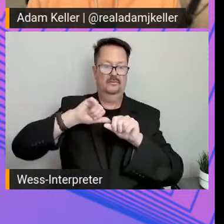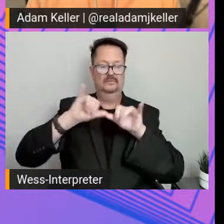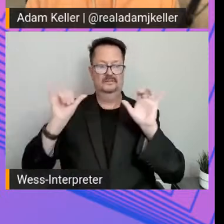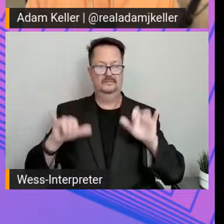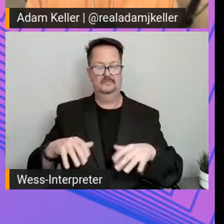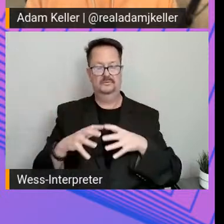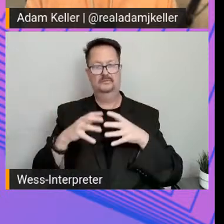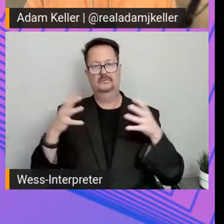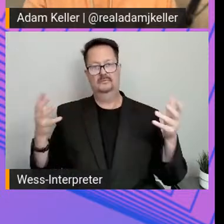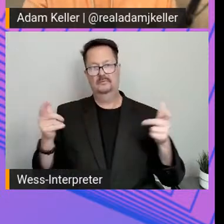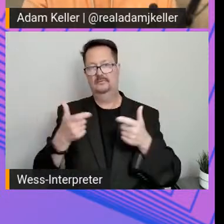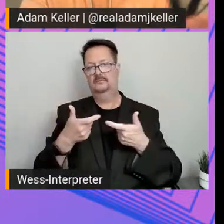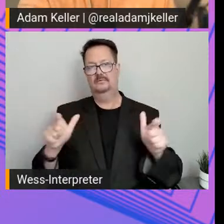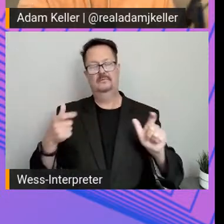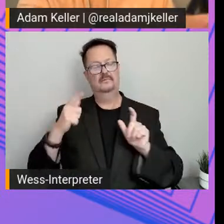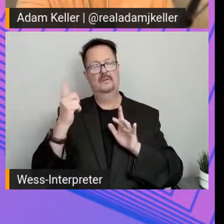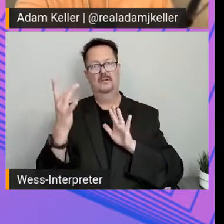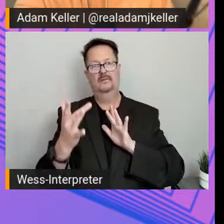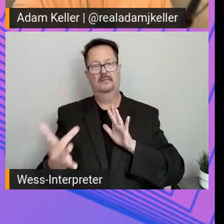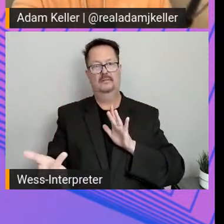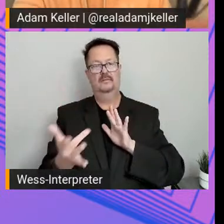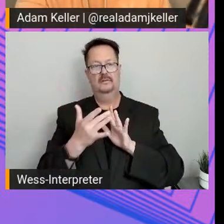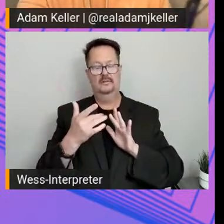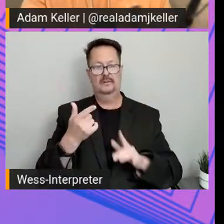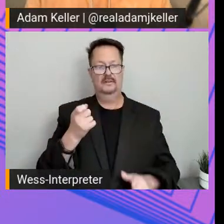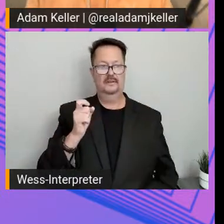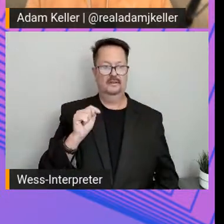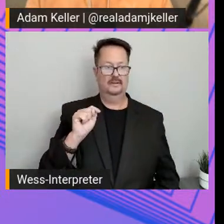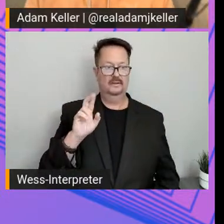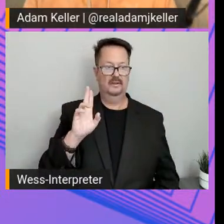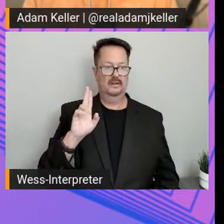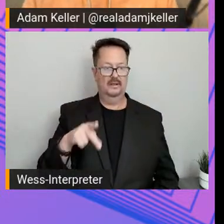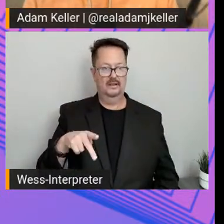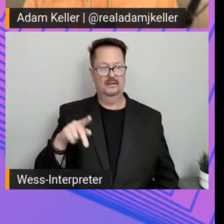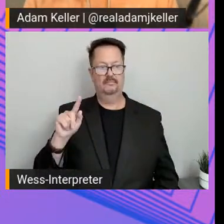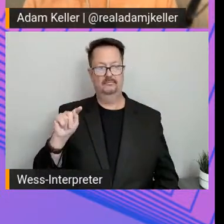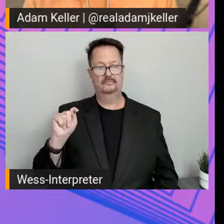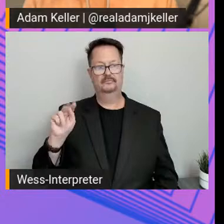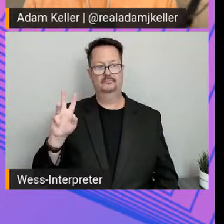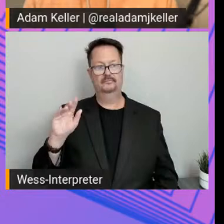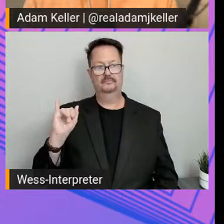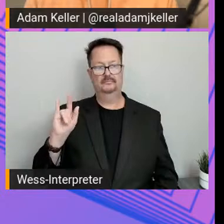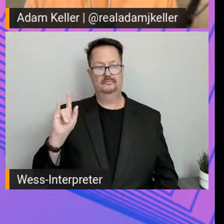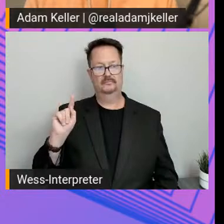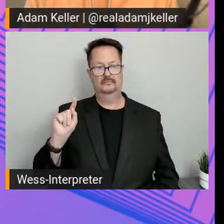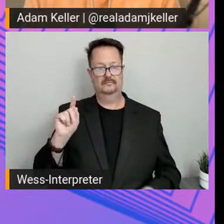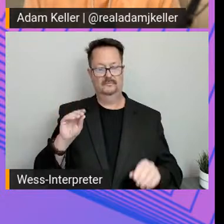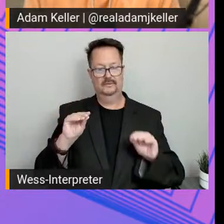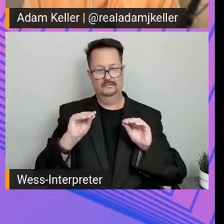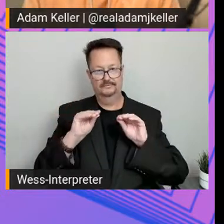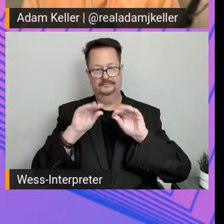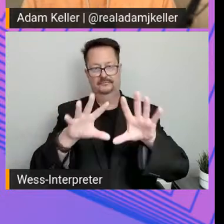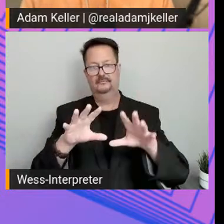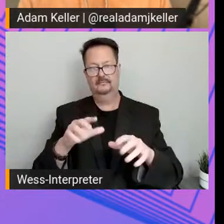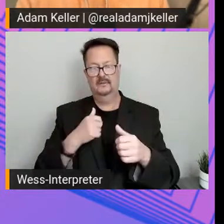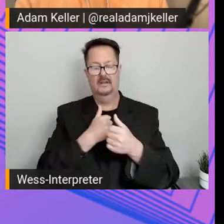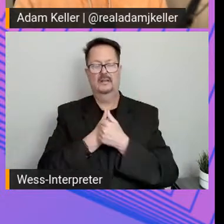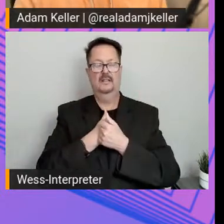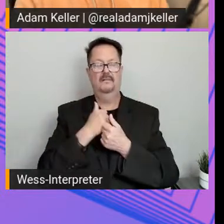you can always reach out to me on GitHub or Twitter. My handles are there. I love to chat about all things containers and all things